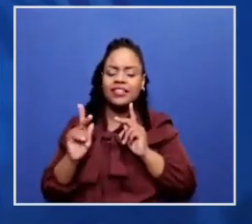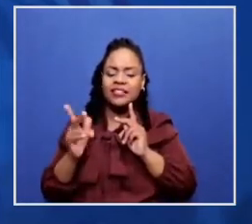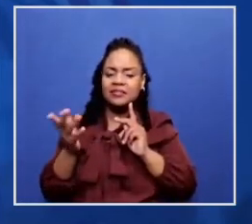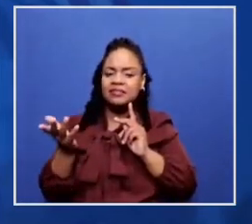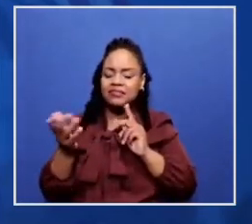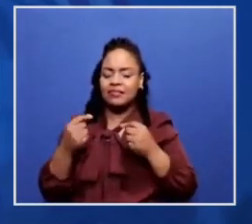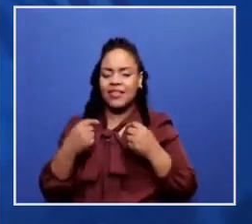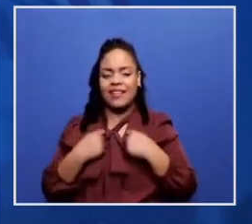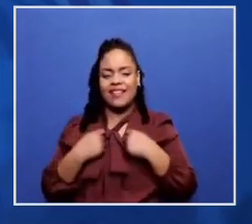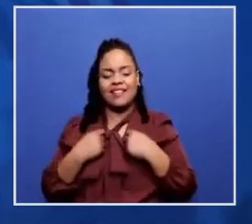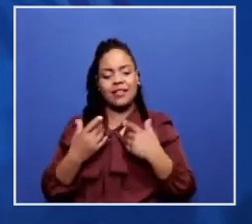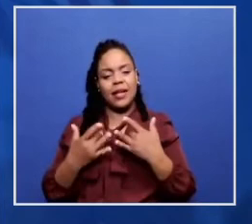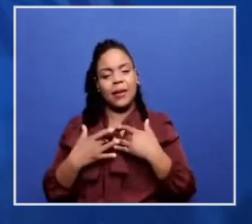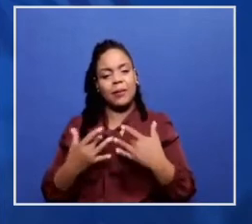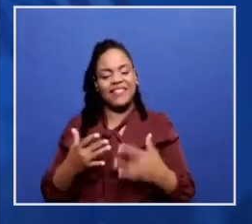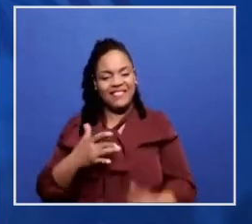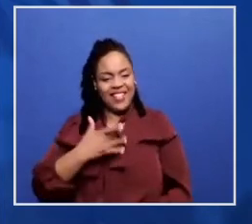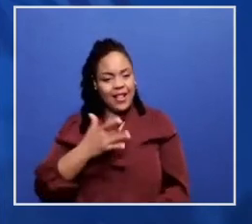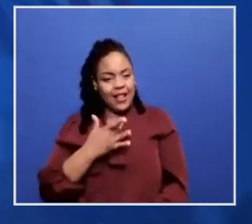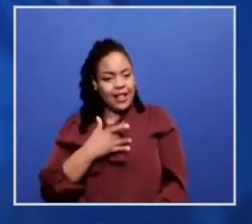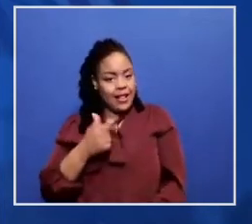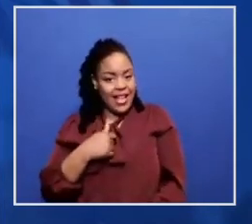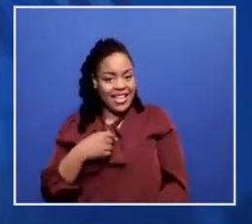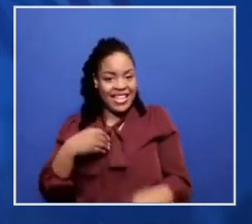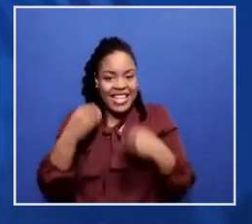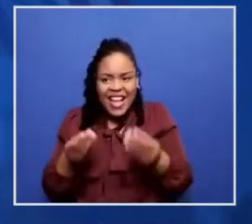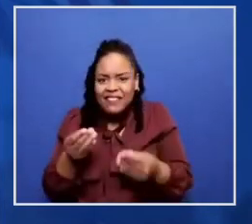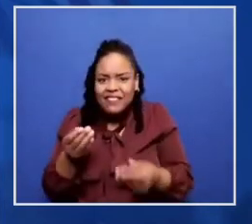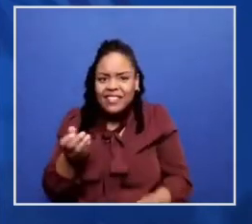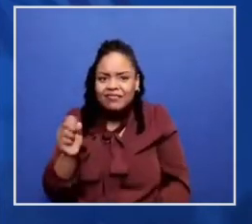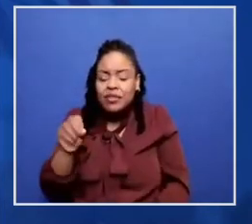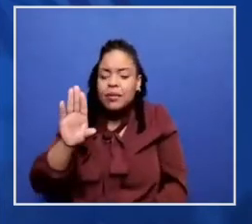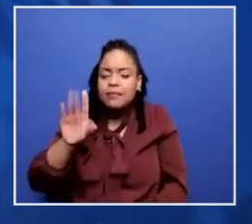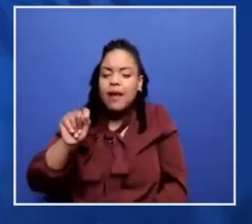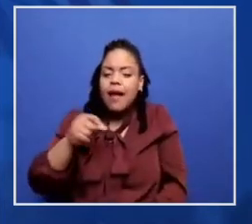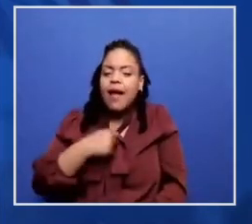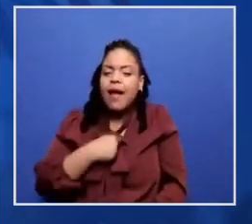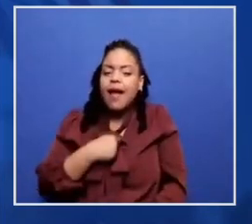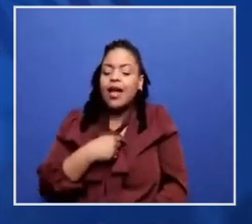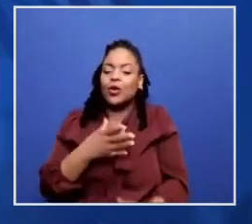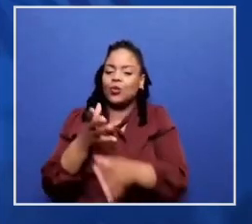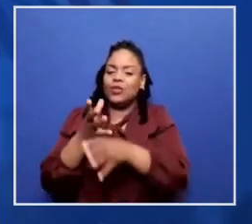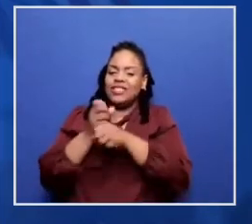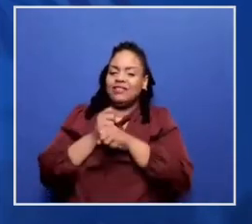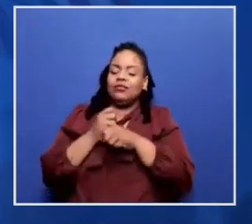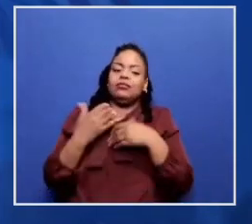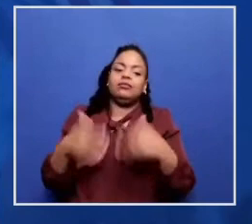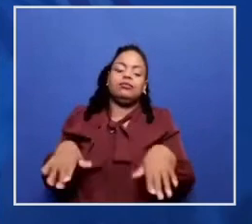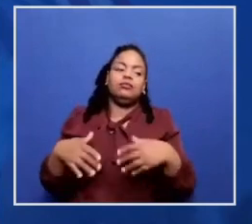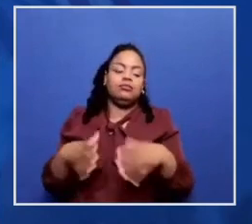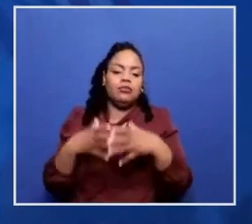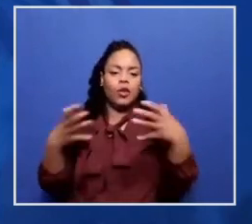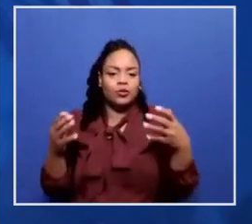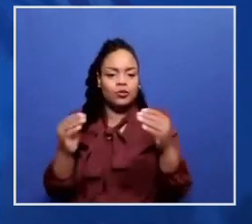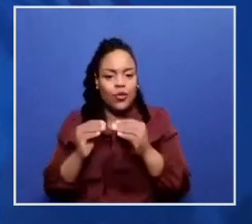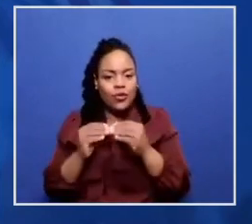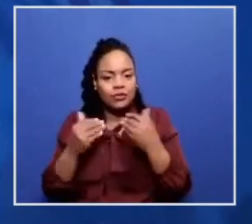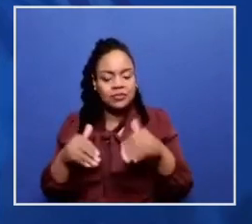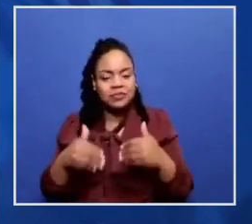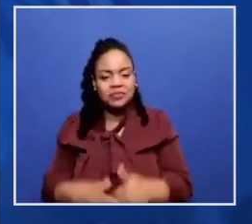more than I gave. Dr. Dorothy Irene Height, that iconic